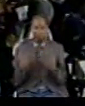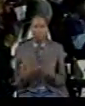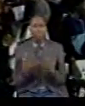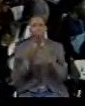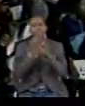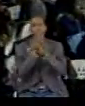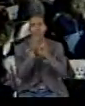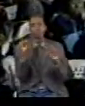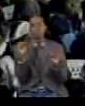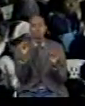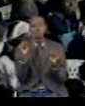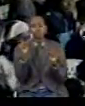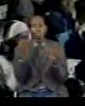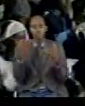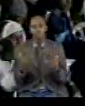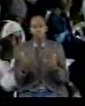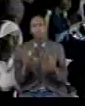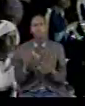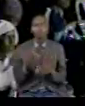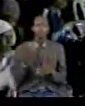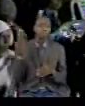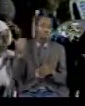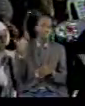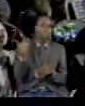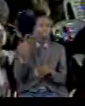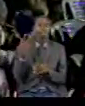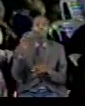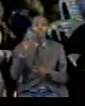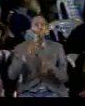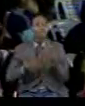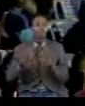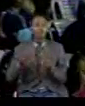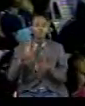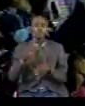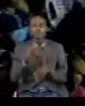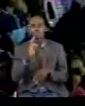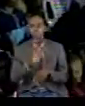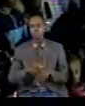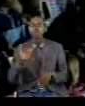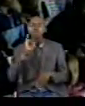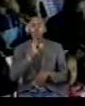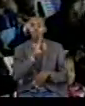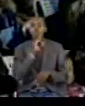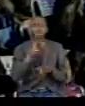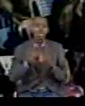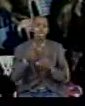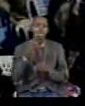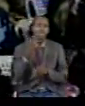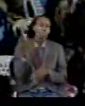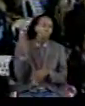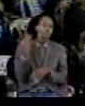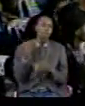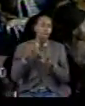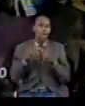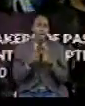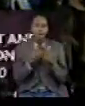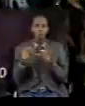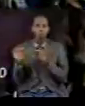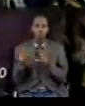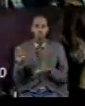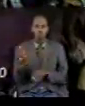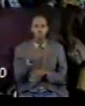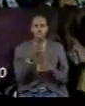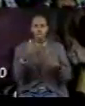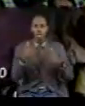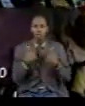the past. Those people, the children of Israel, in the past, how did they have their redemption? They